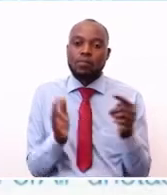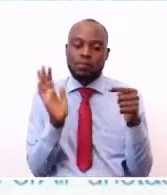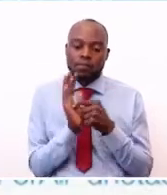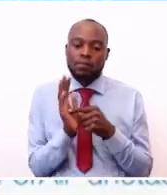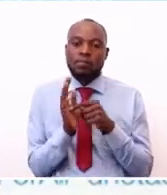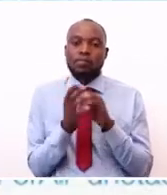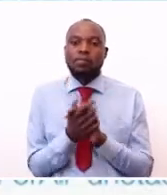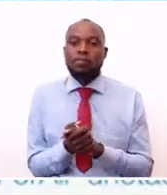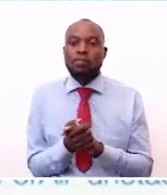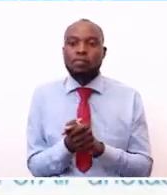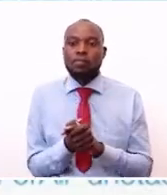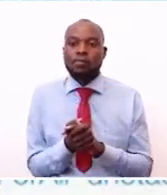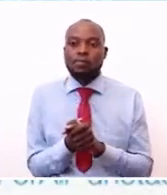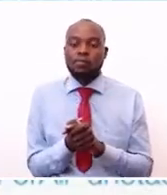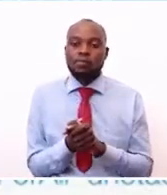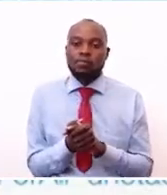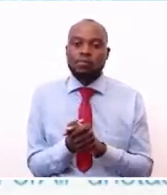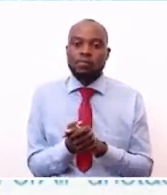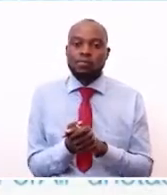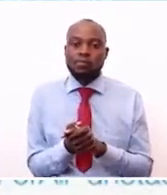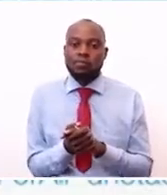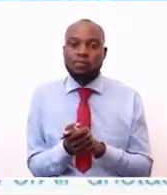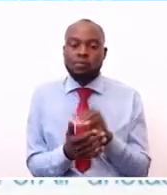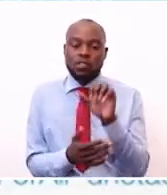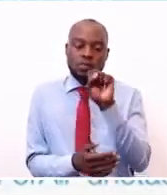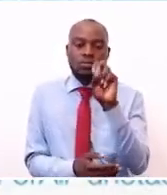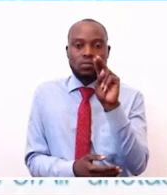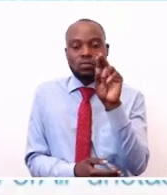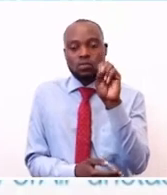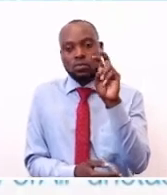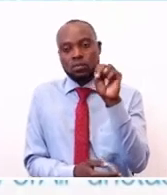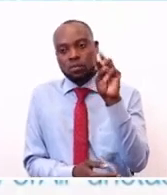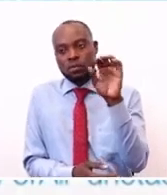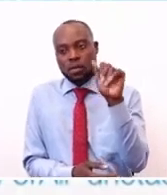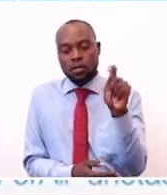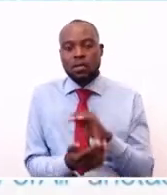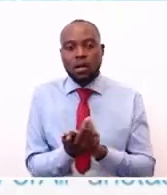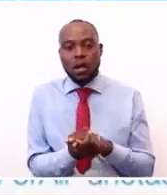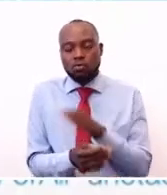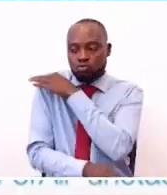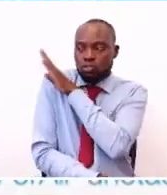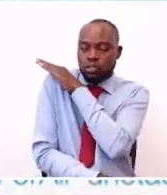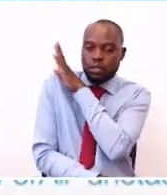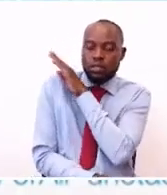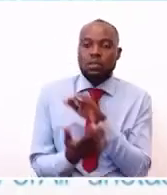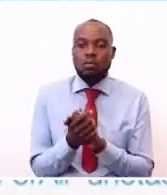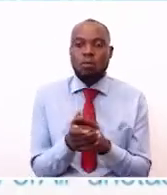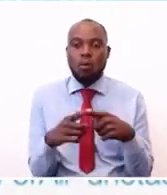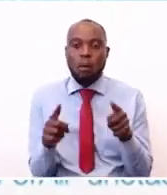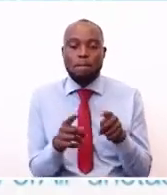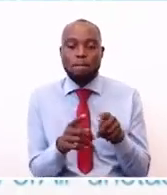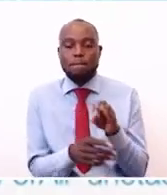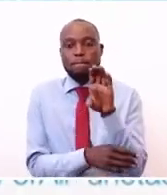Angola and Gabon and Ghana and Somalia and the Maldives and Tunisia and Mozambique and the Congo